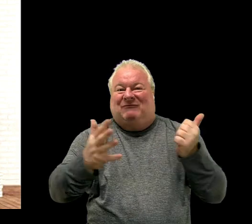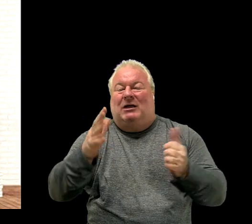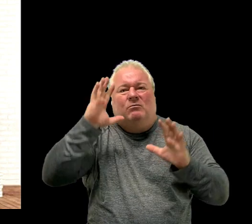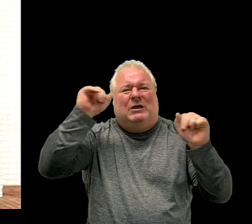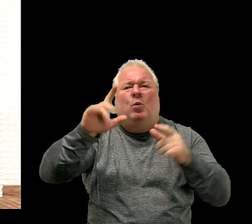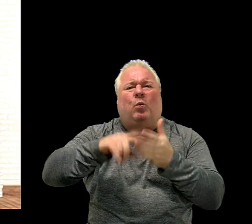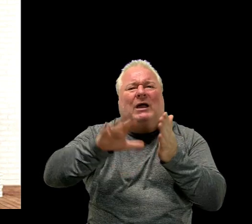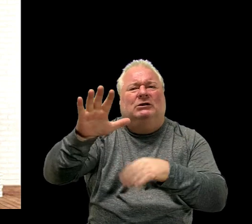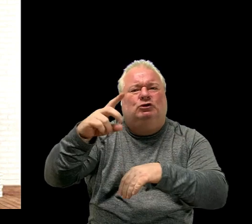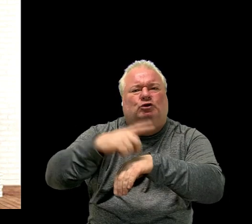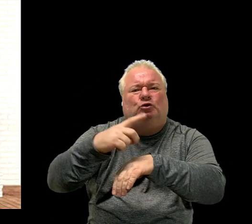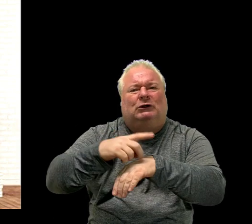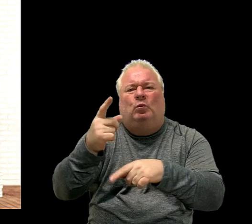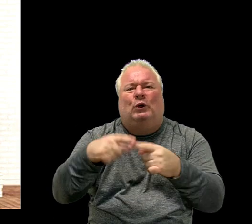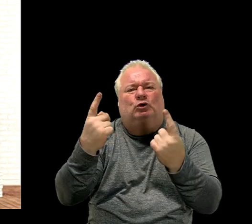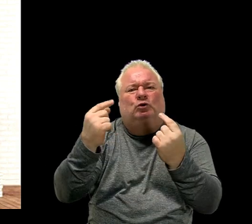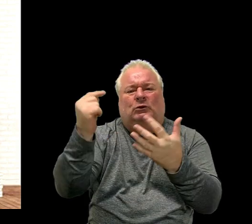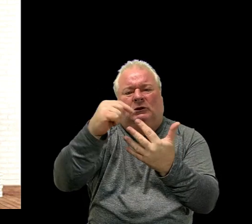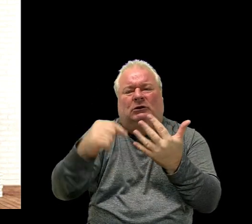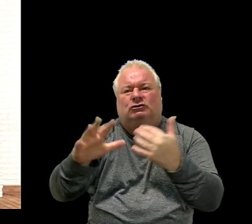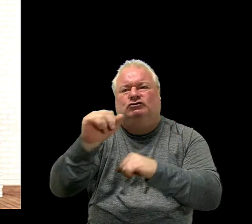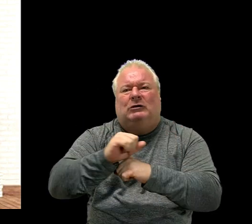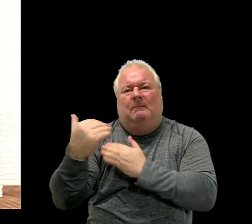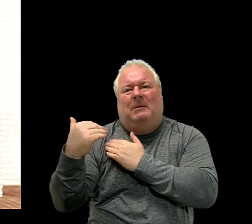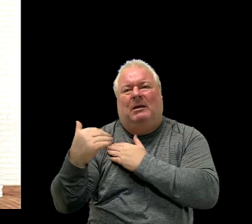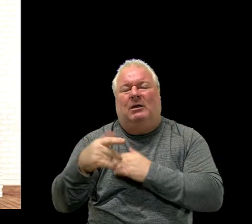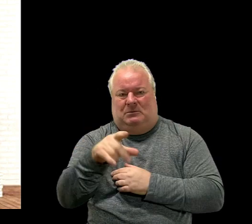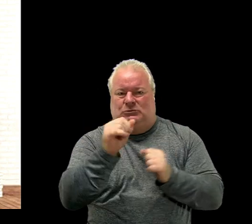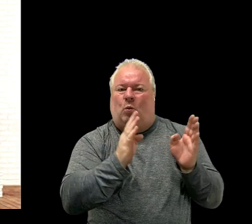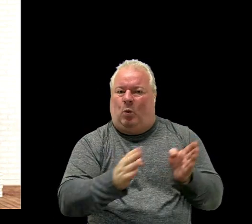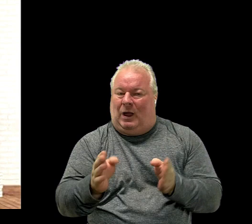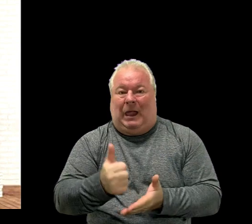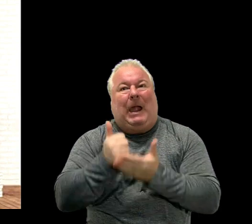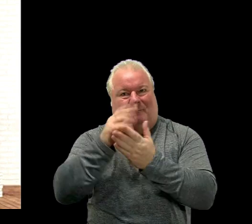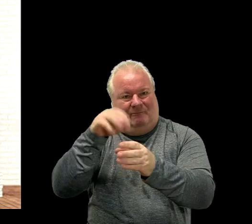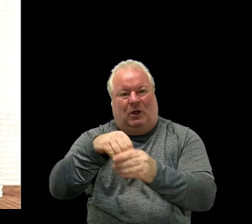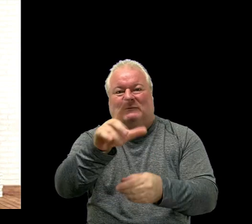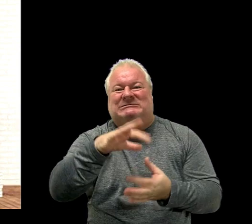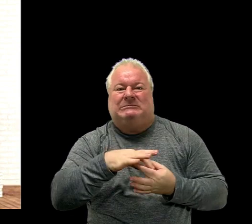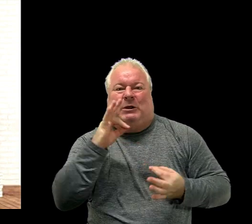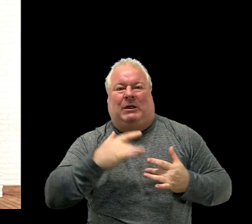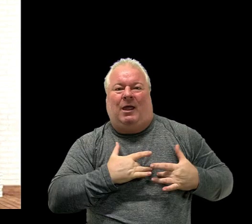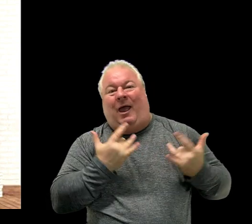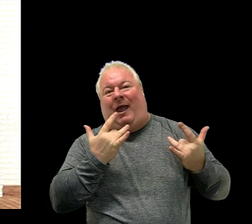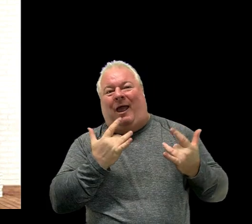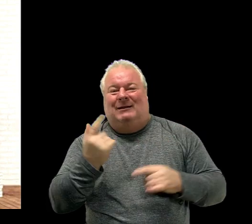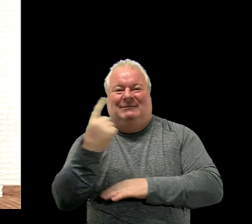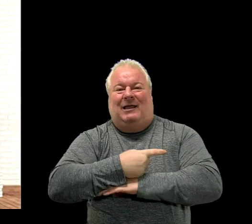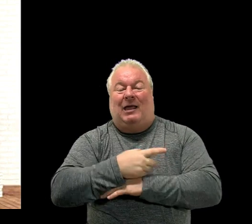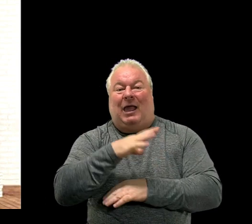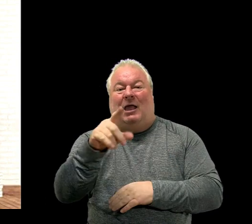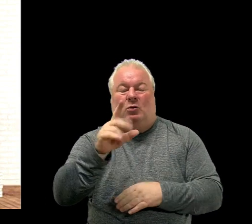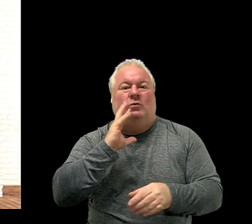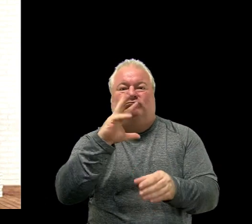does. You need to organize and help with the spirit days. And you will represent student council at